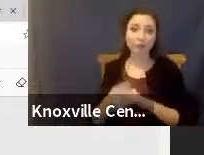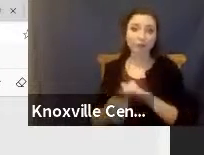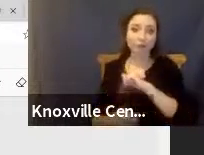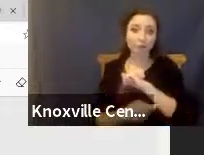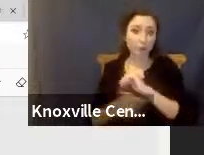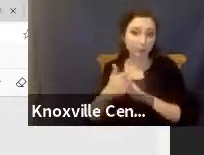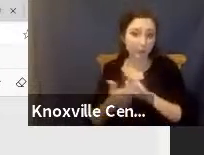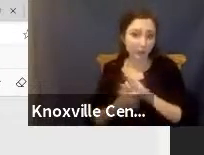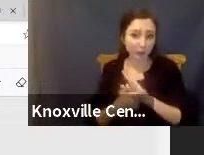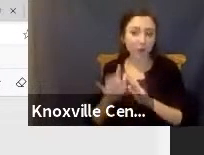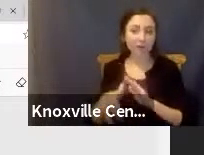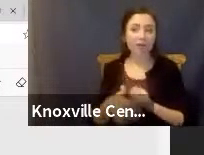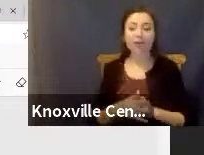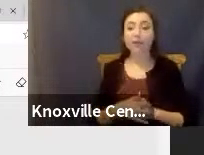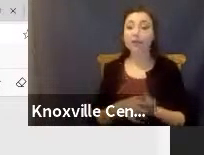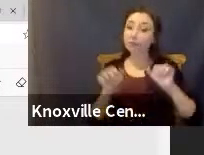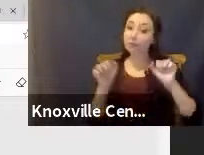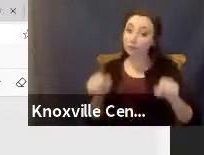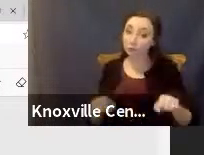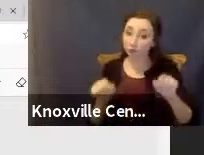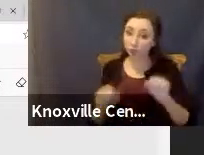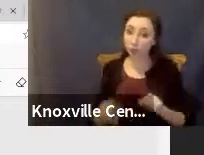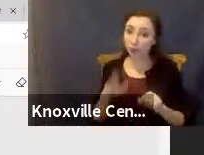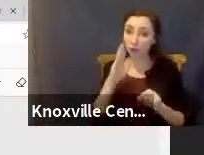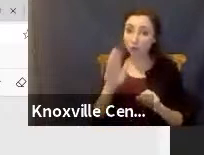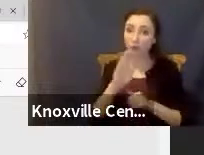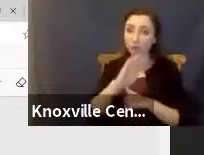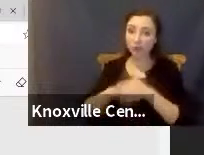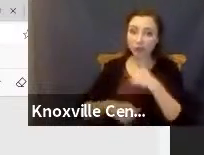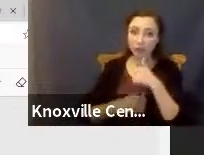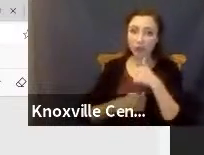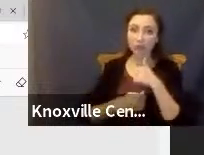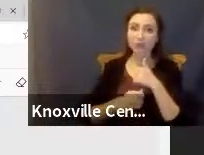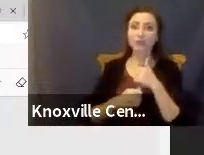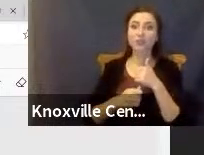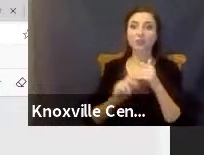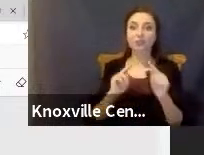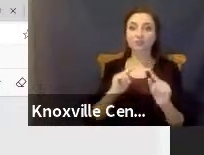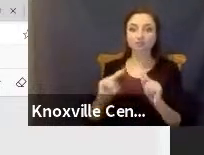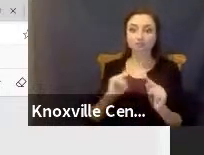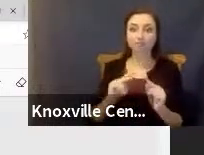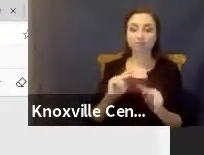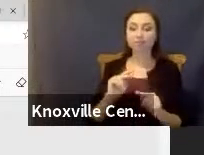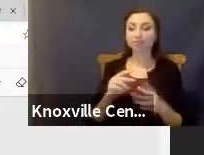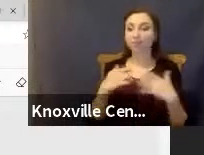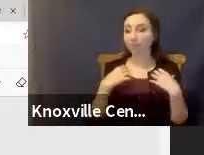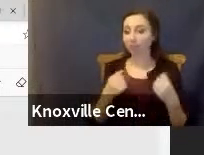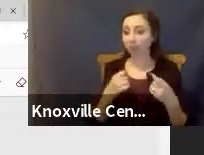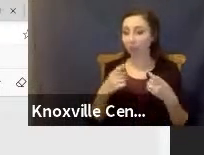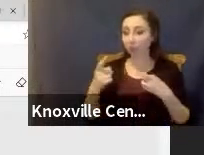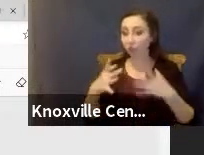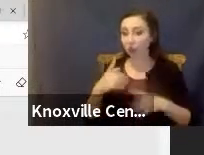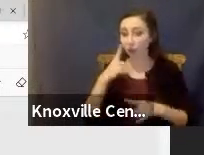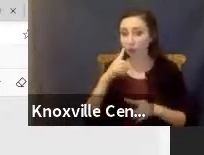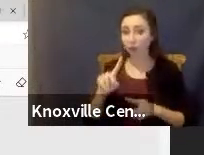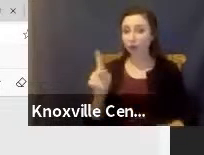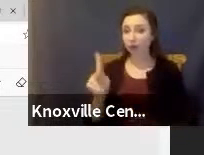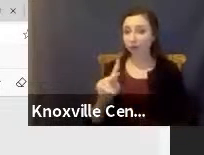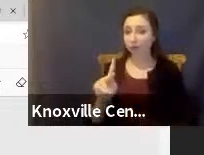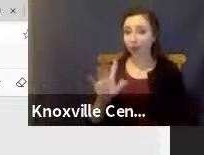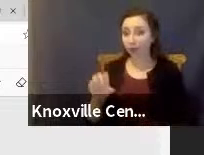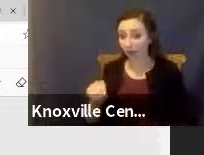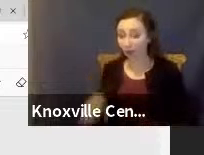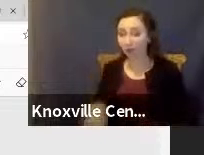concerned. Is it possible that it would fall under the purview of the health director for Knox County? That is